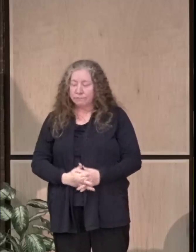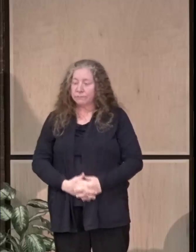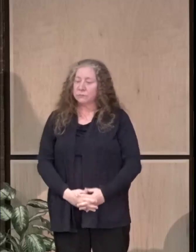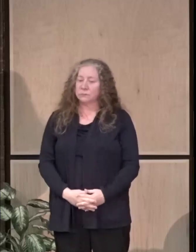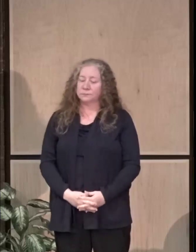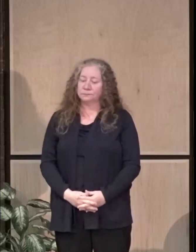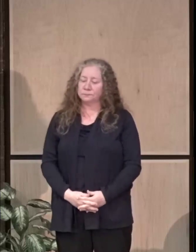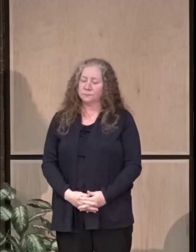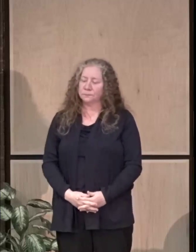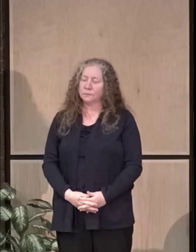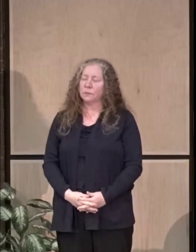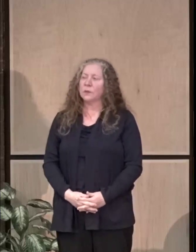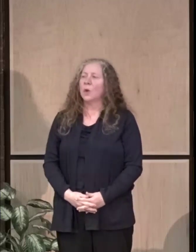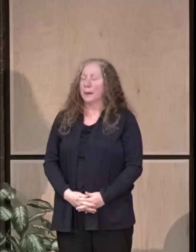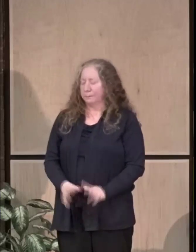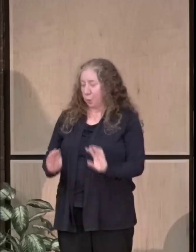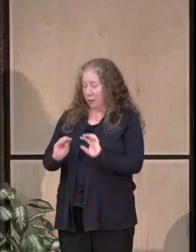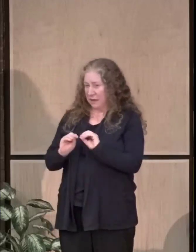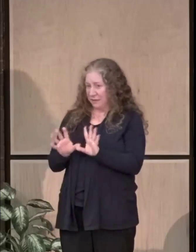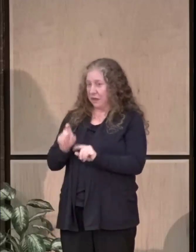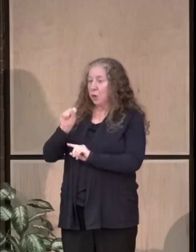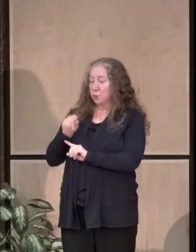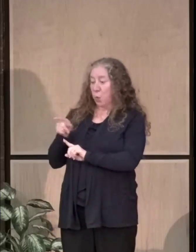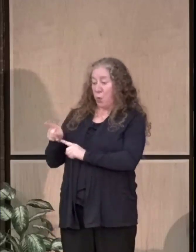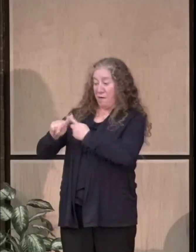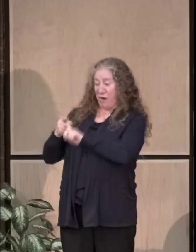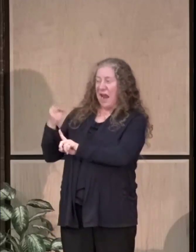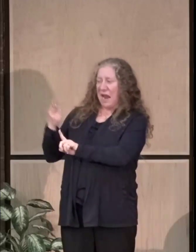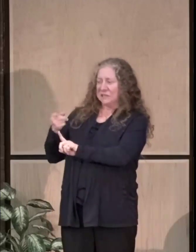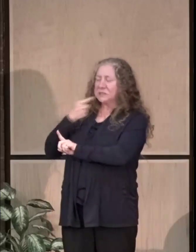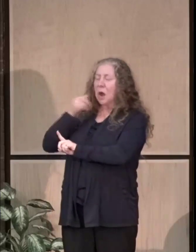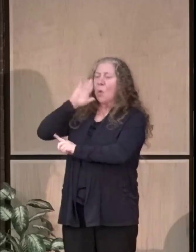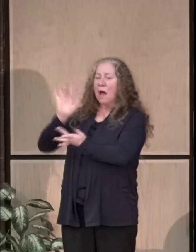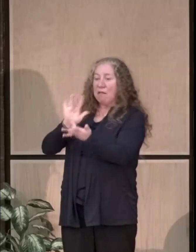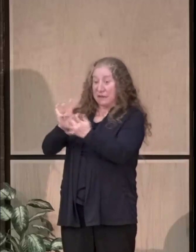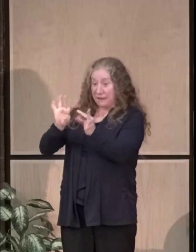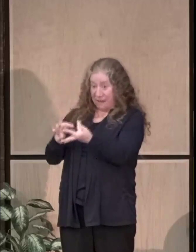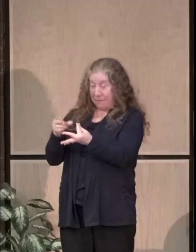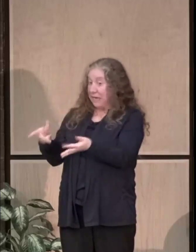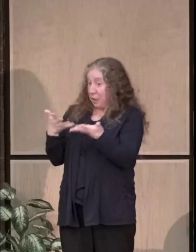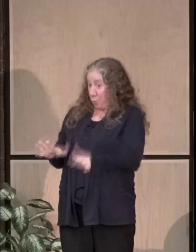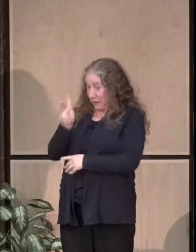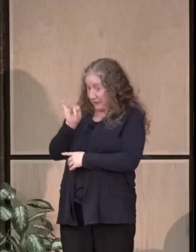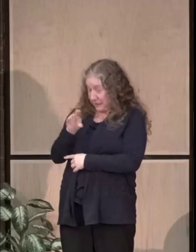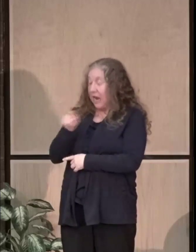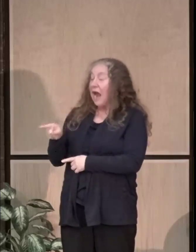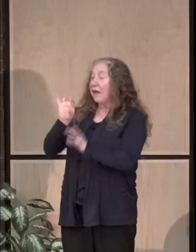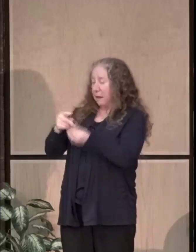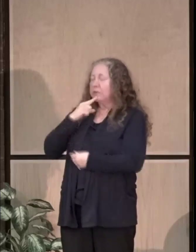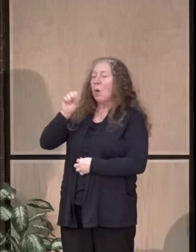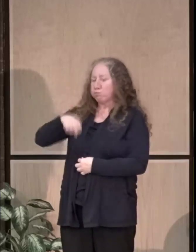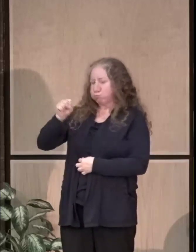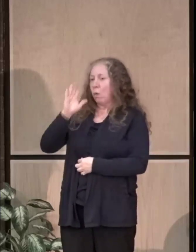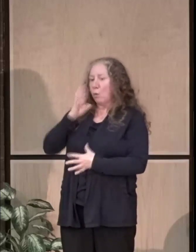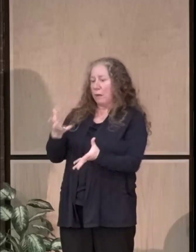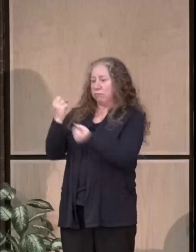so he said he was going to contact the family, and then he said that he did contact the family and they agreed to remove his